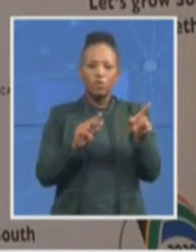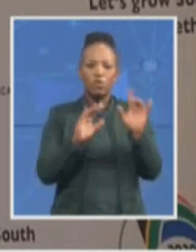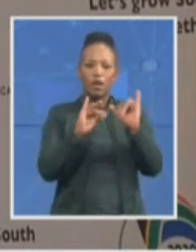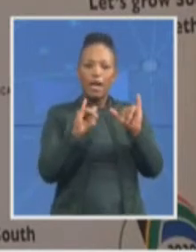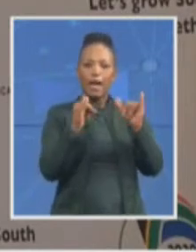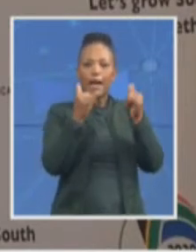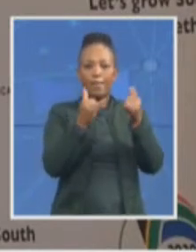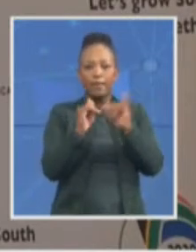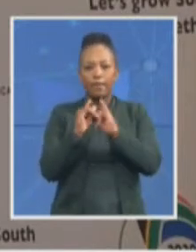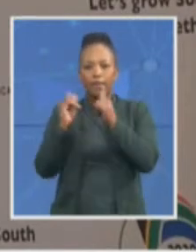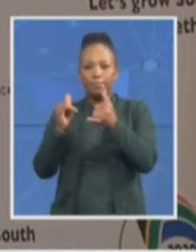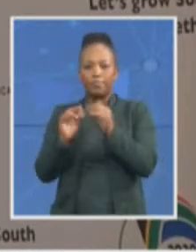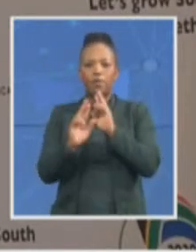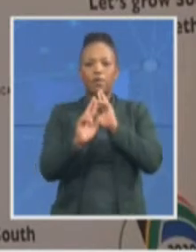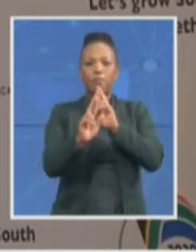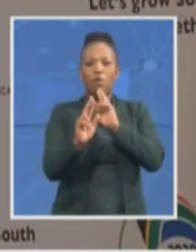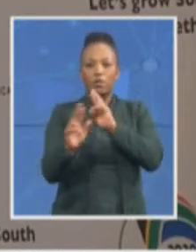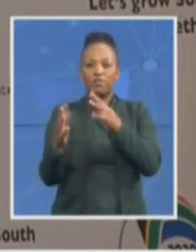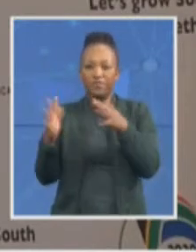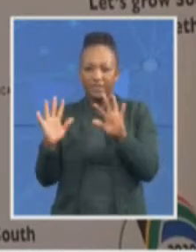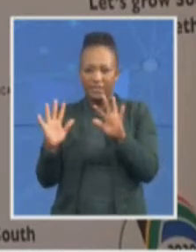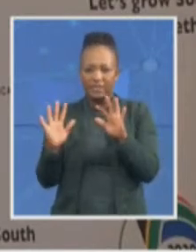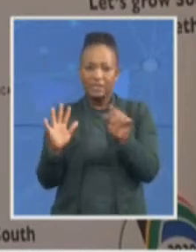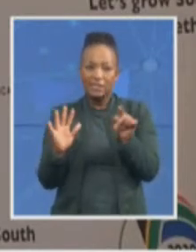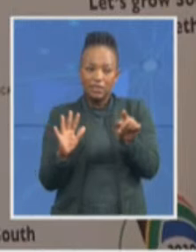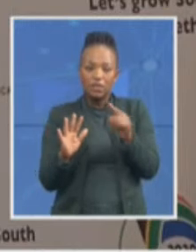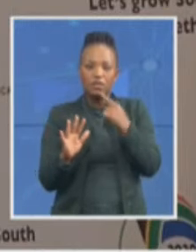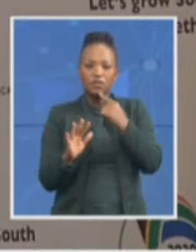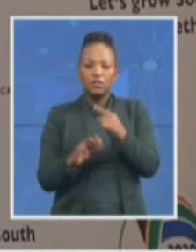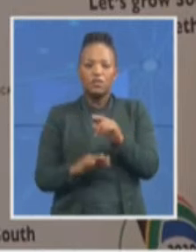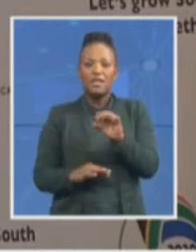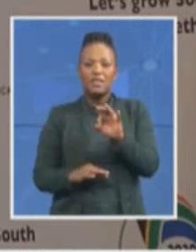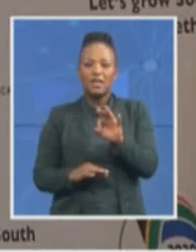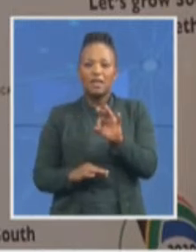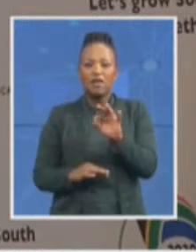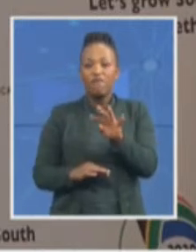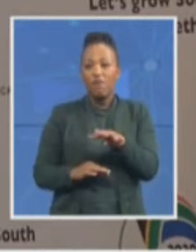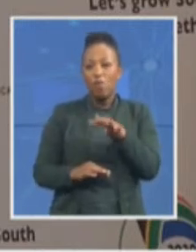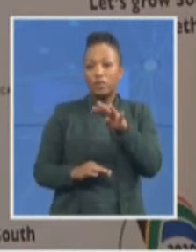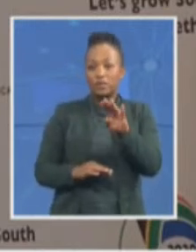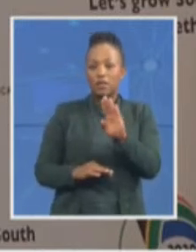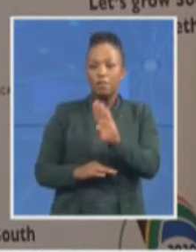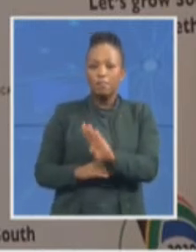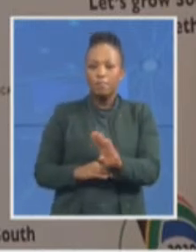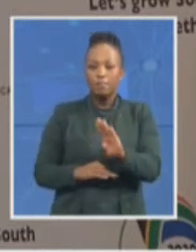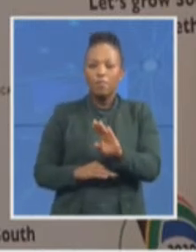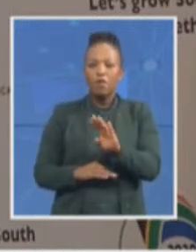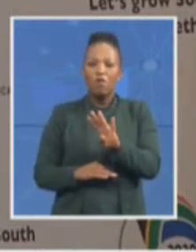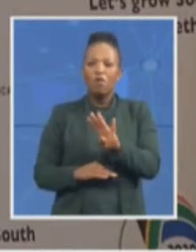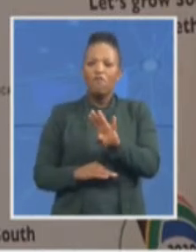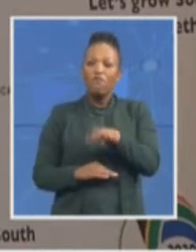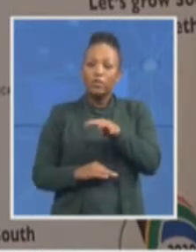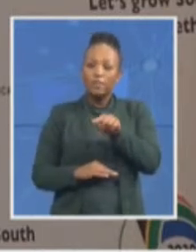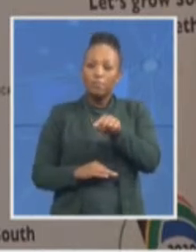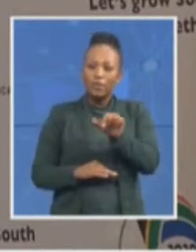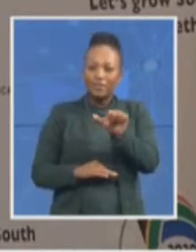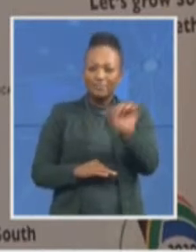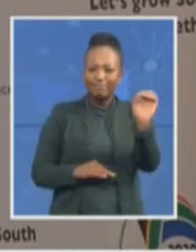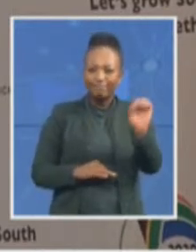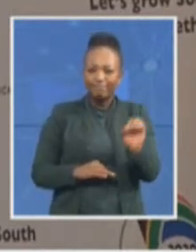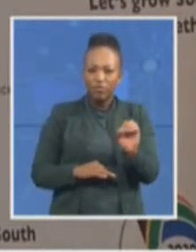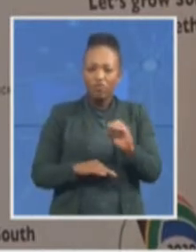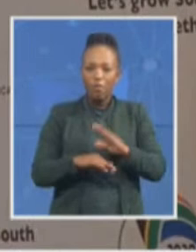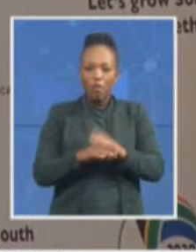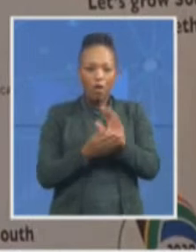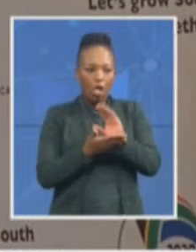that $314 billion, which is 40.6% of the committed investment pledges, have been